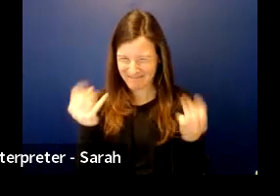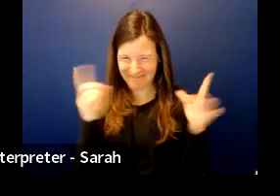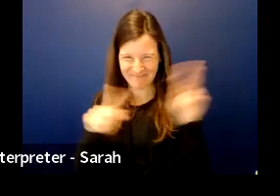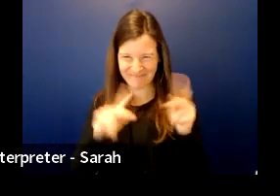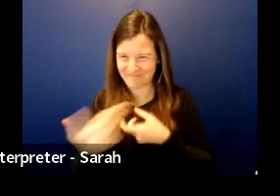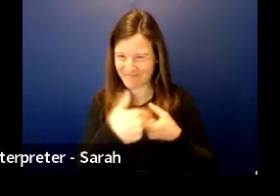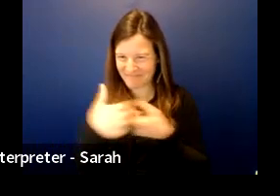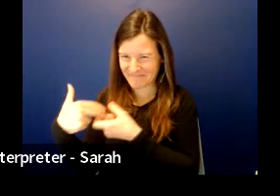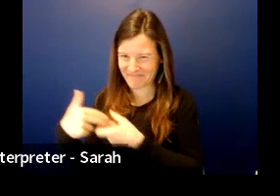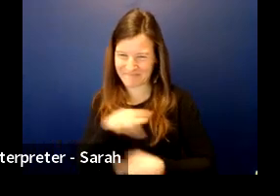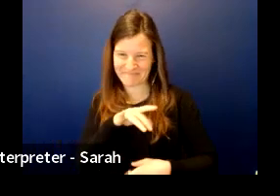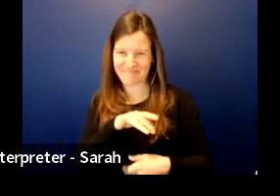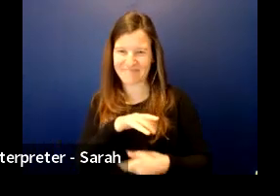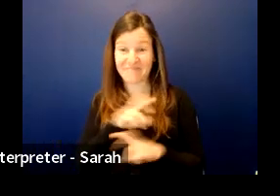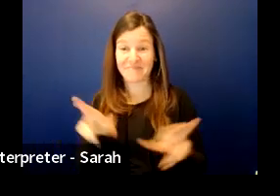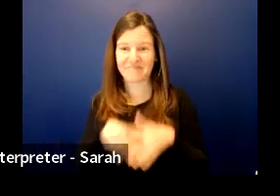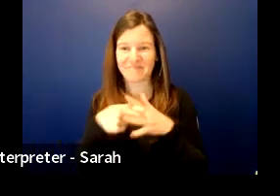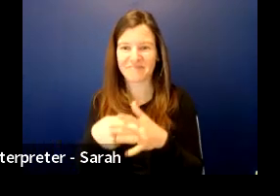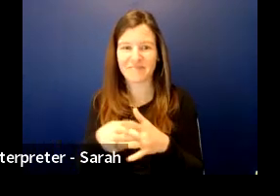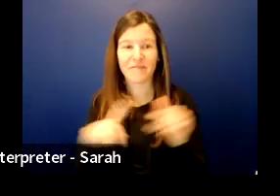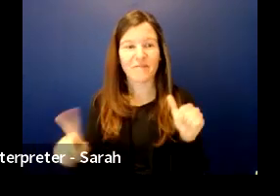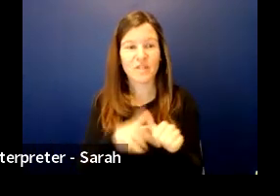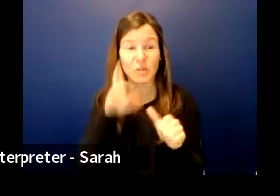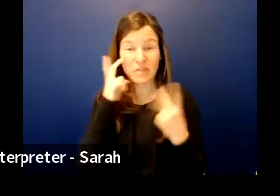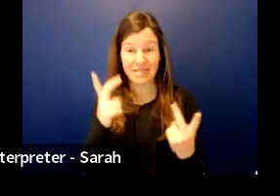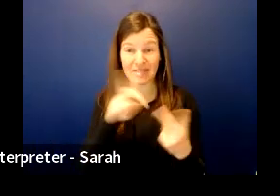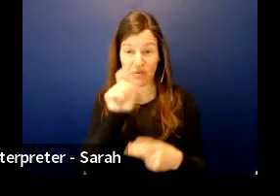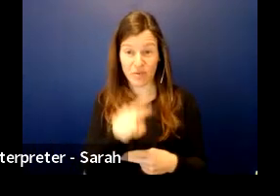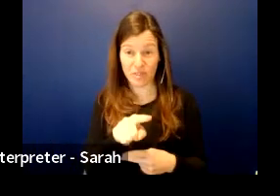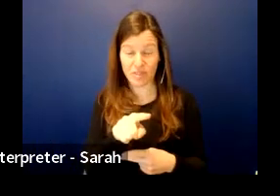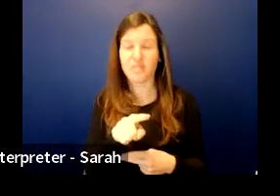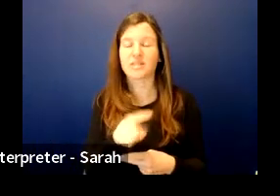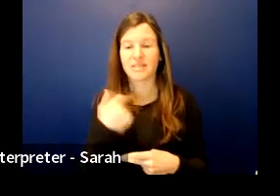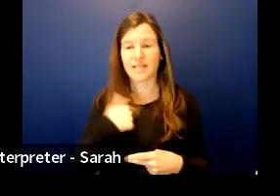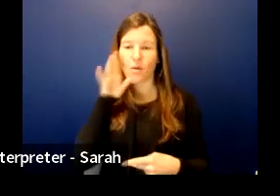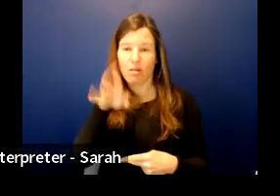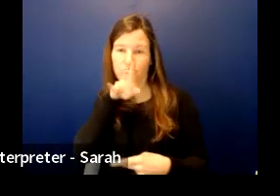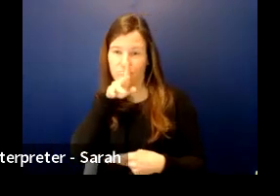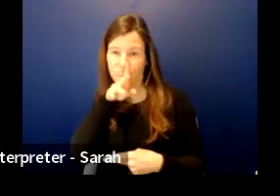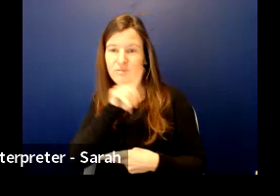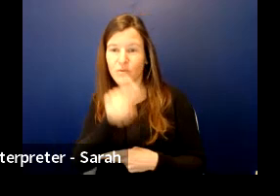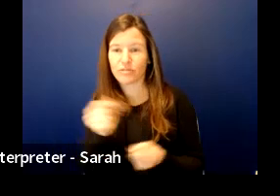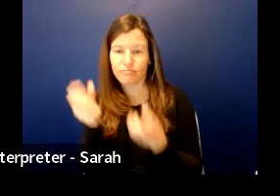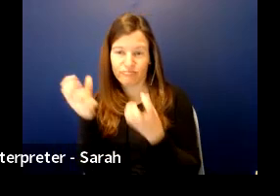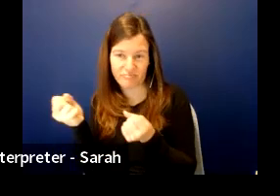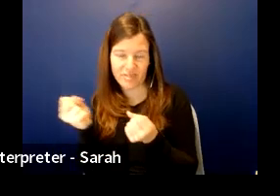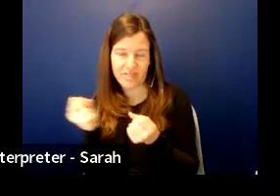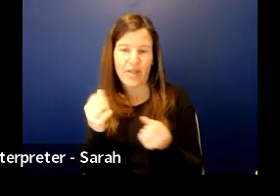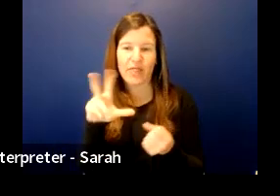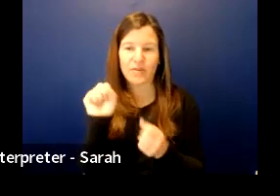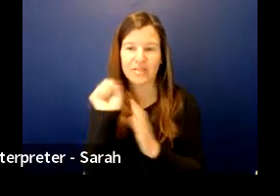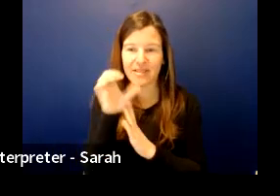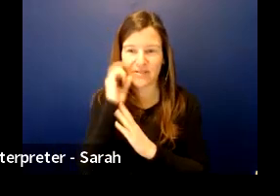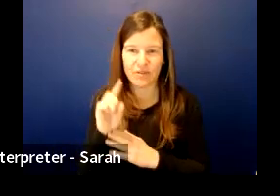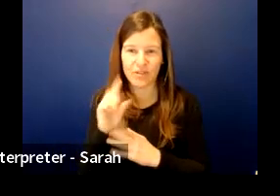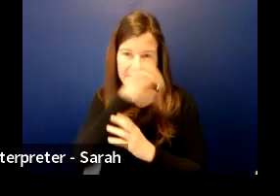started. First, you're going to see the question and I'll read it aloud. You'll then have 30 seconds to make your guess. So,